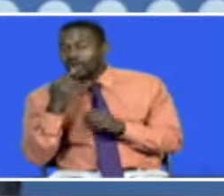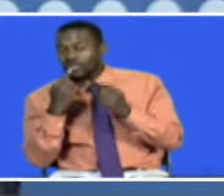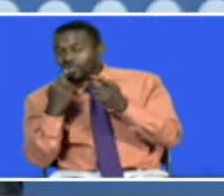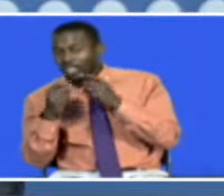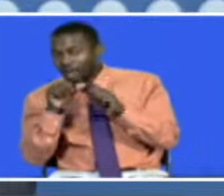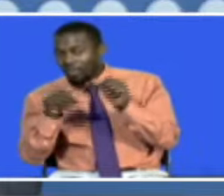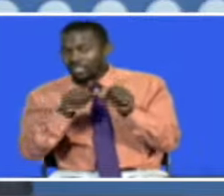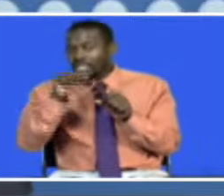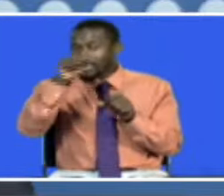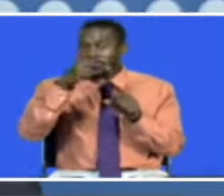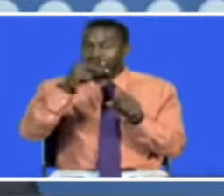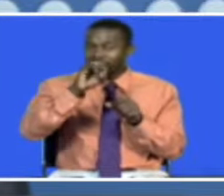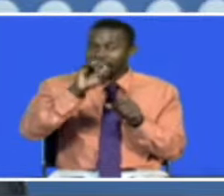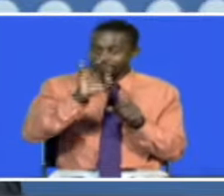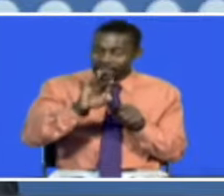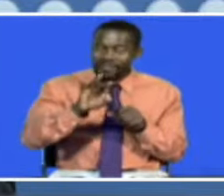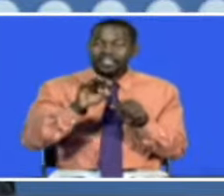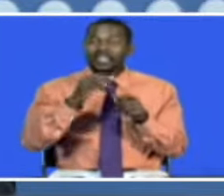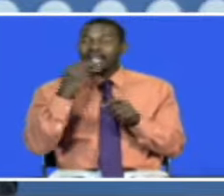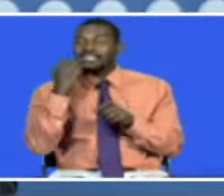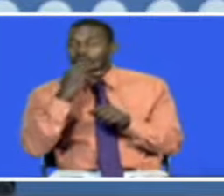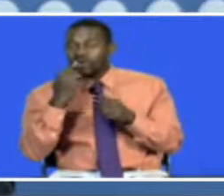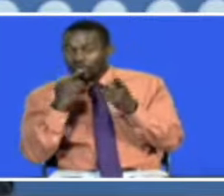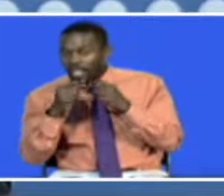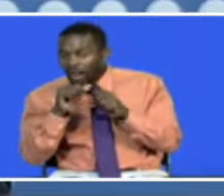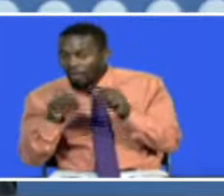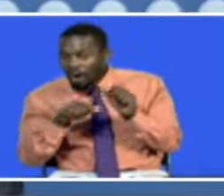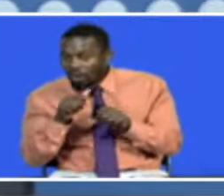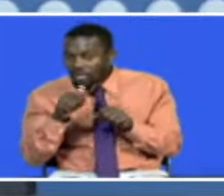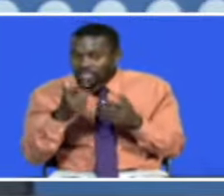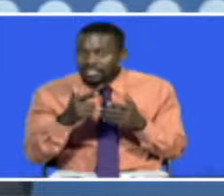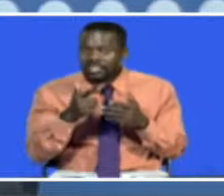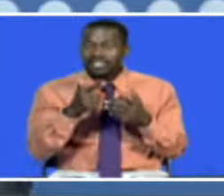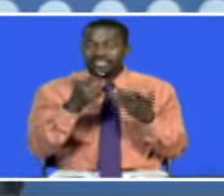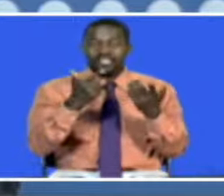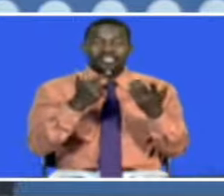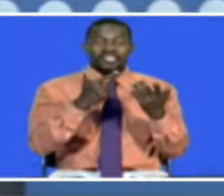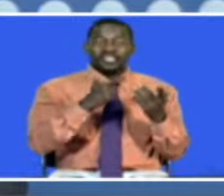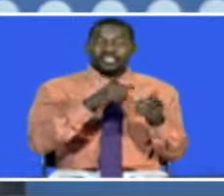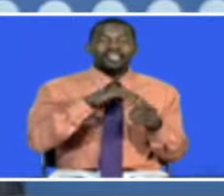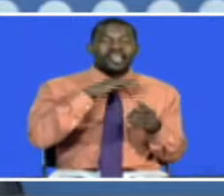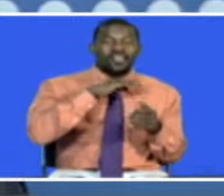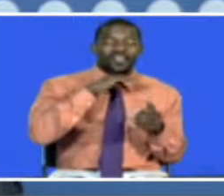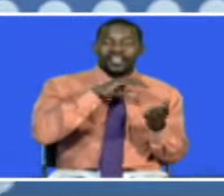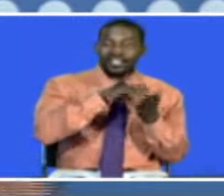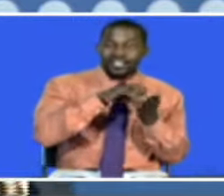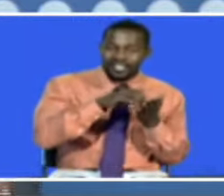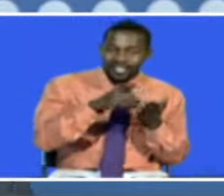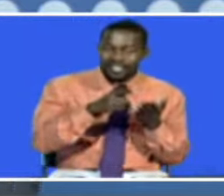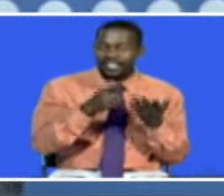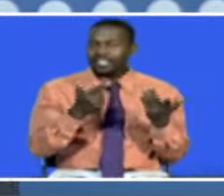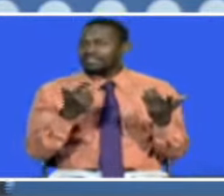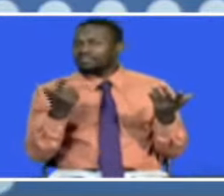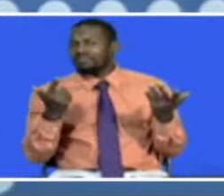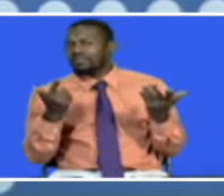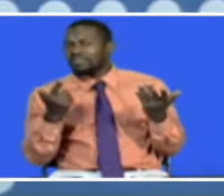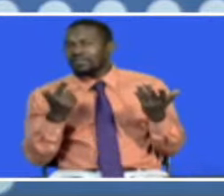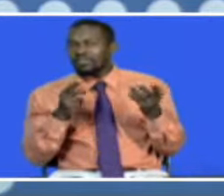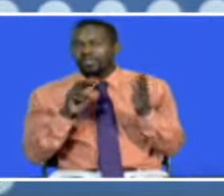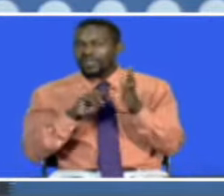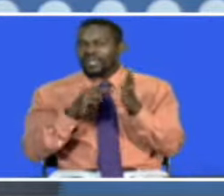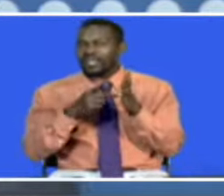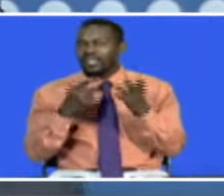an SHIF. He's talking about the extrajudicial killings. He's talking about abductions. Totally out of